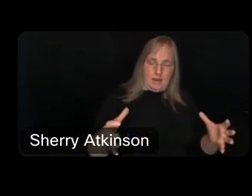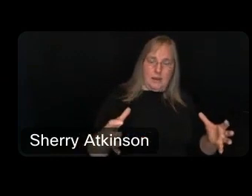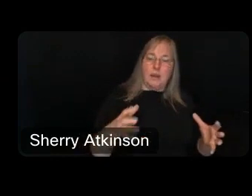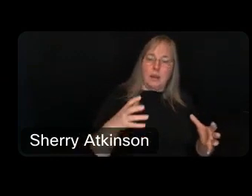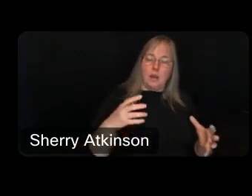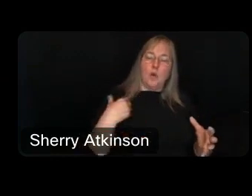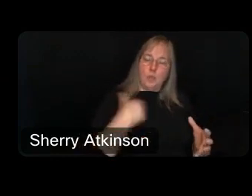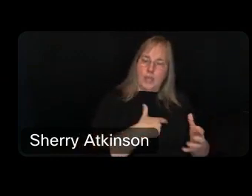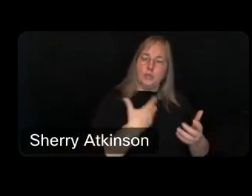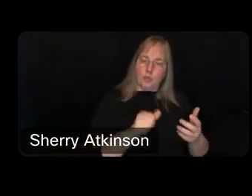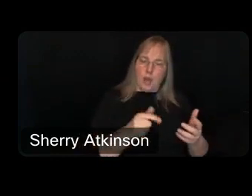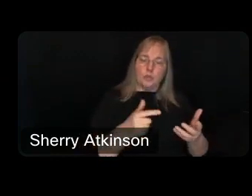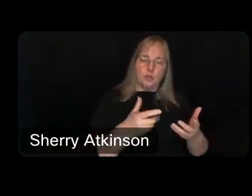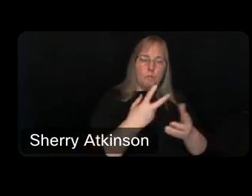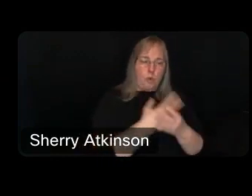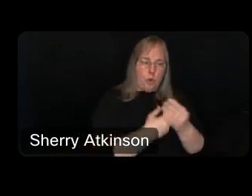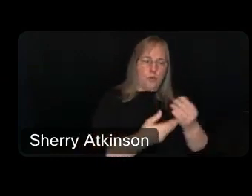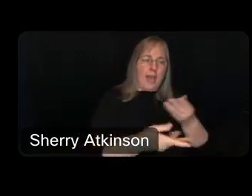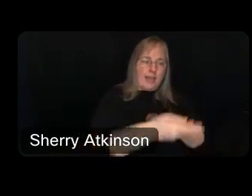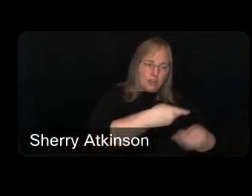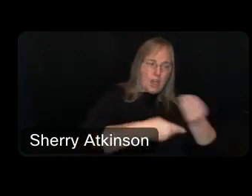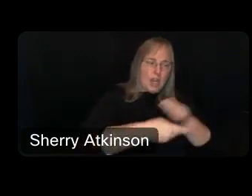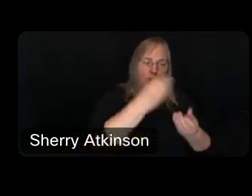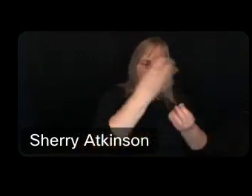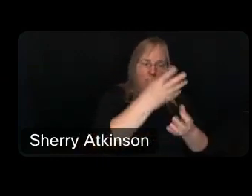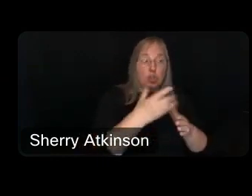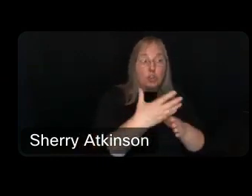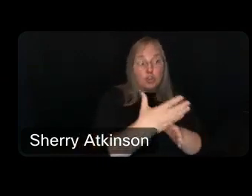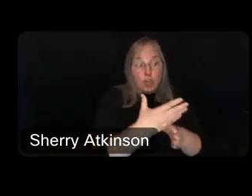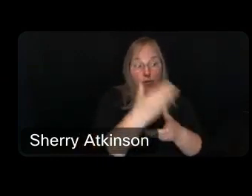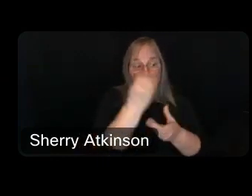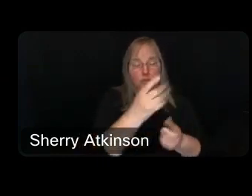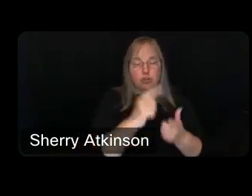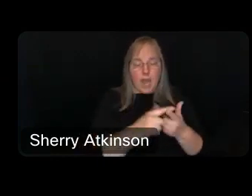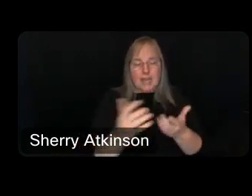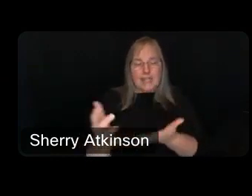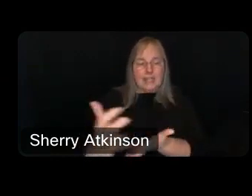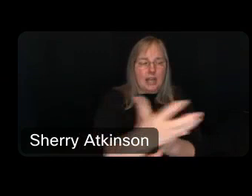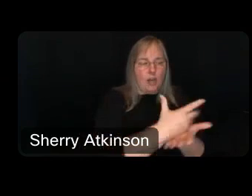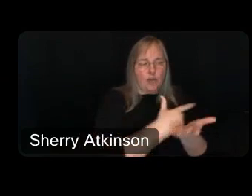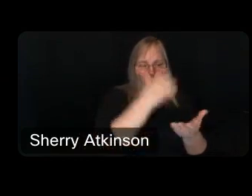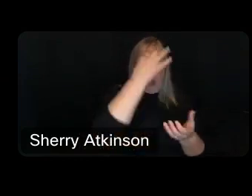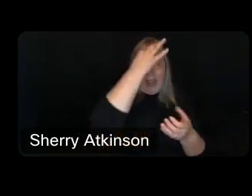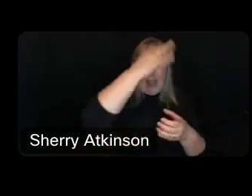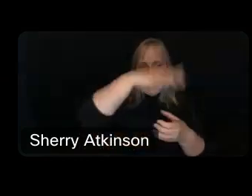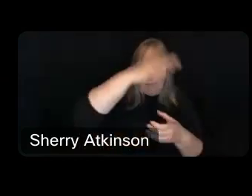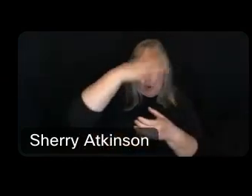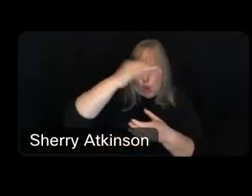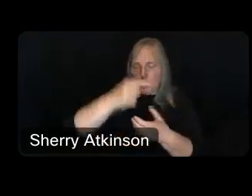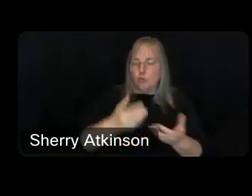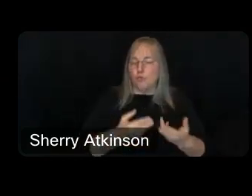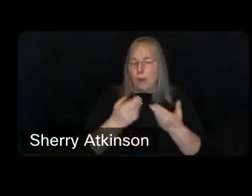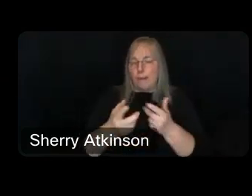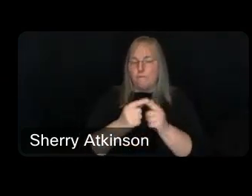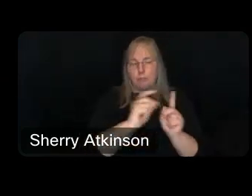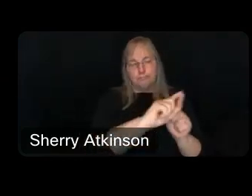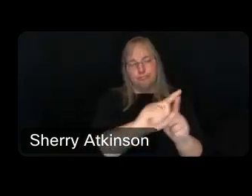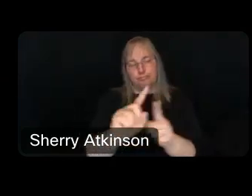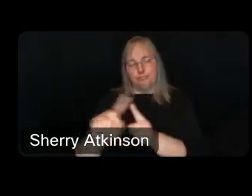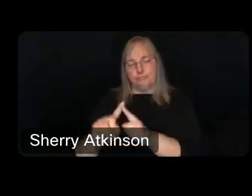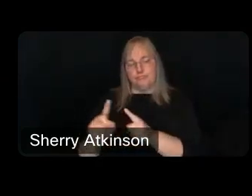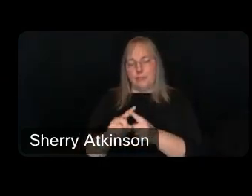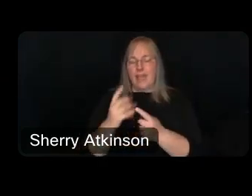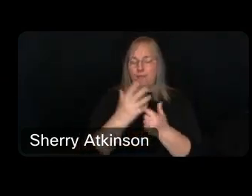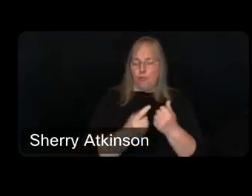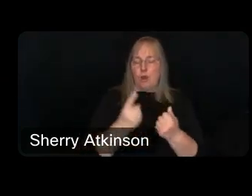exchange information, share information, and also gather input, a recommendation from everybody on different issues that has